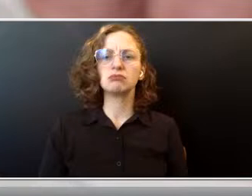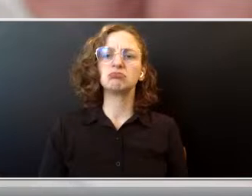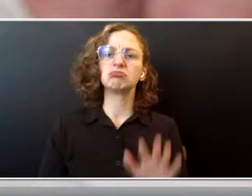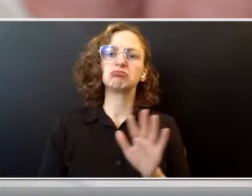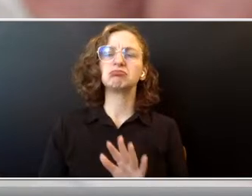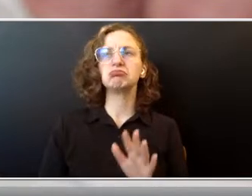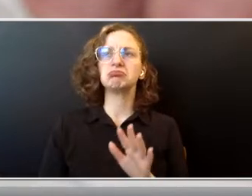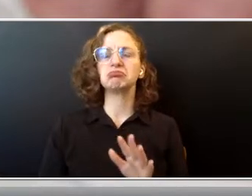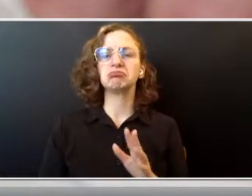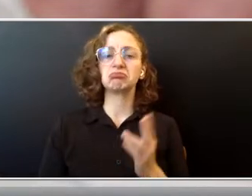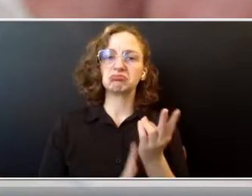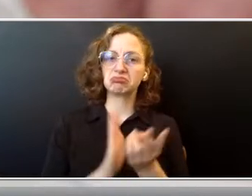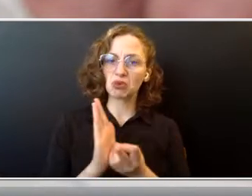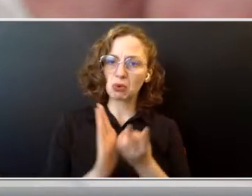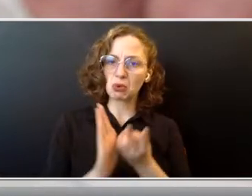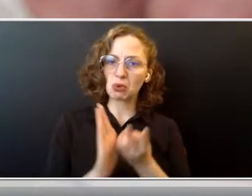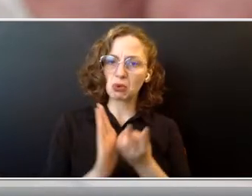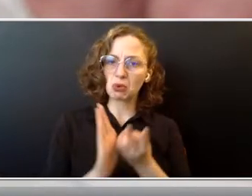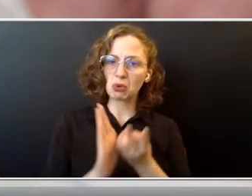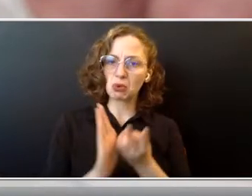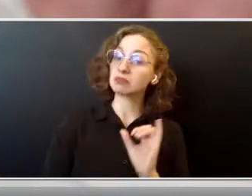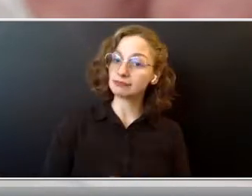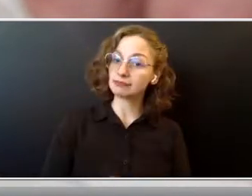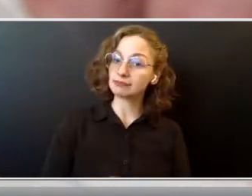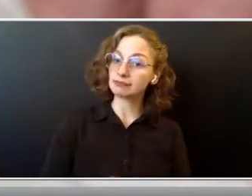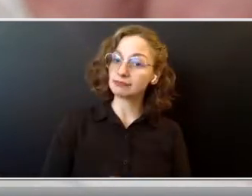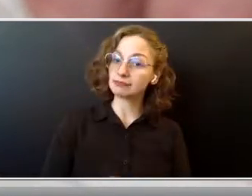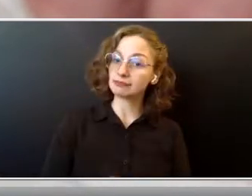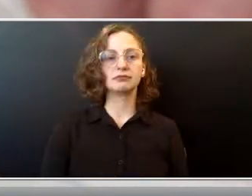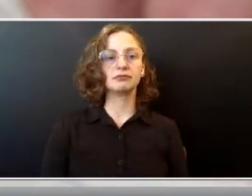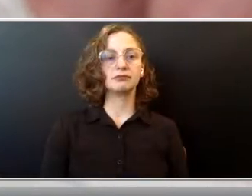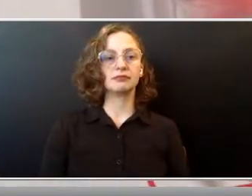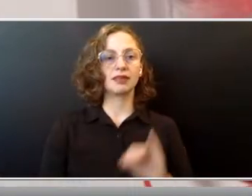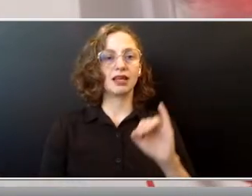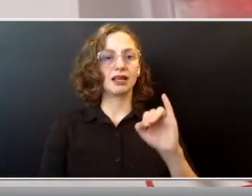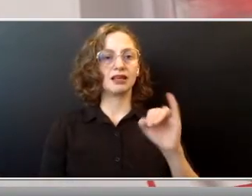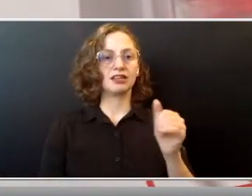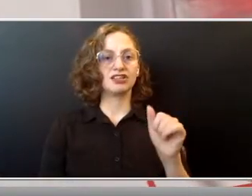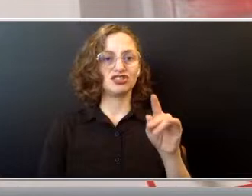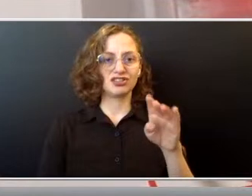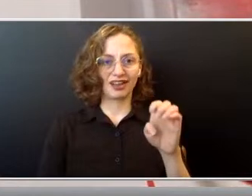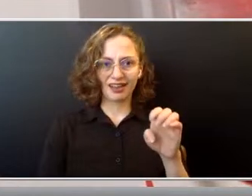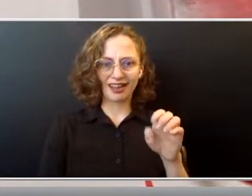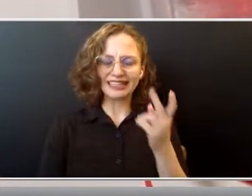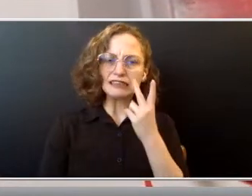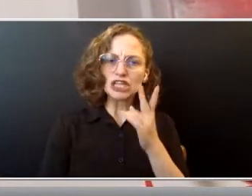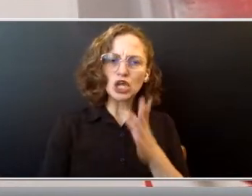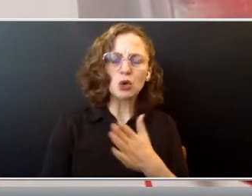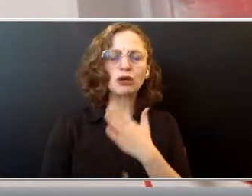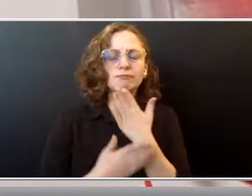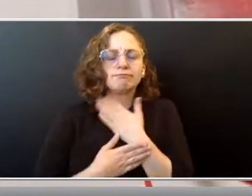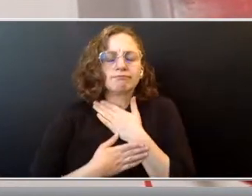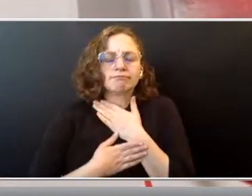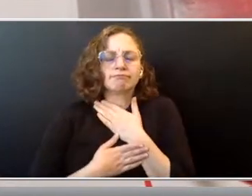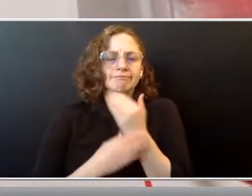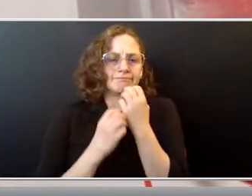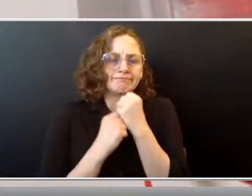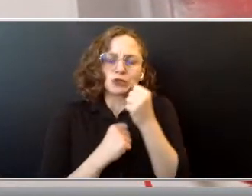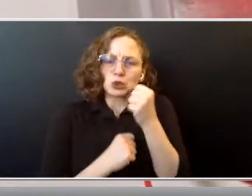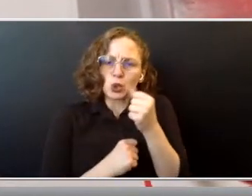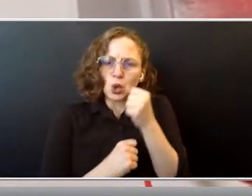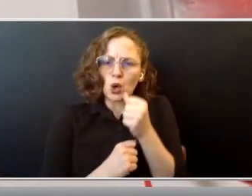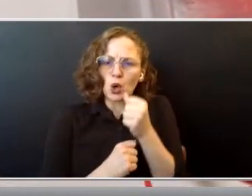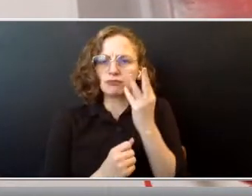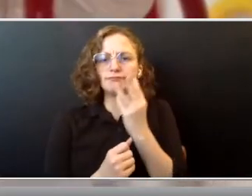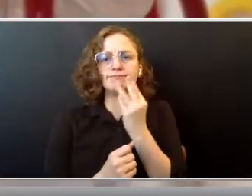hours? And Jade, watching your little girl go through all of this as a mom, what is